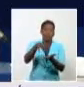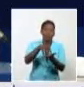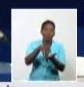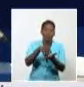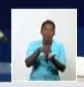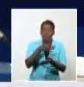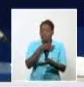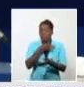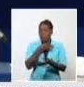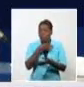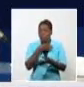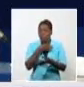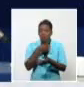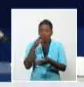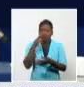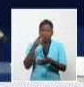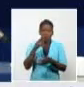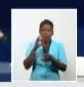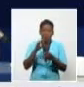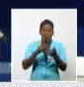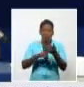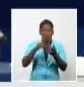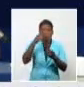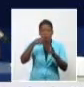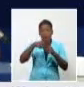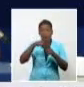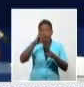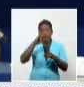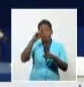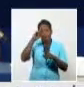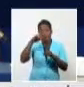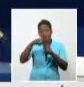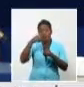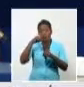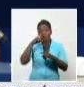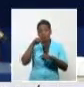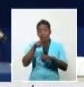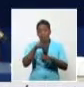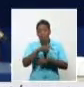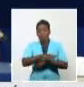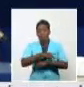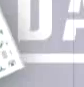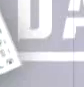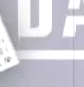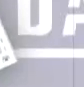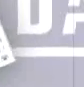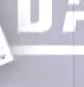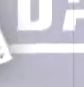what is being said about them is pure manipulation of information.